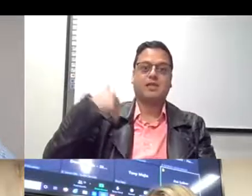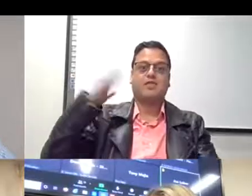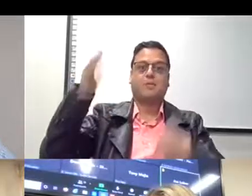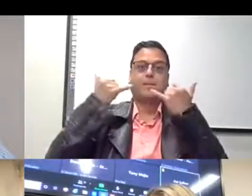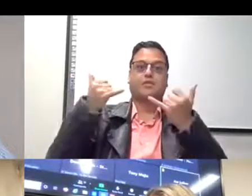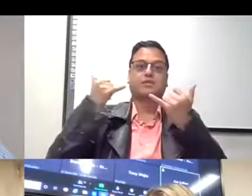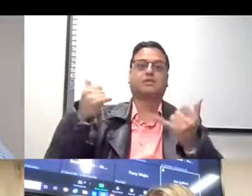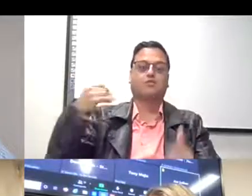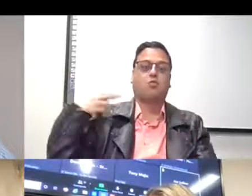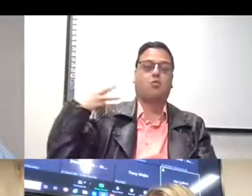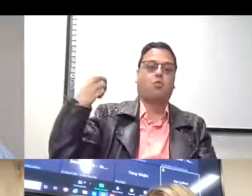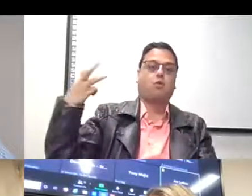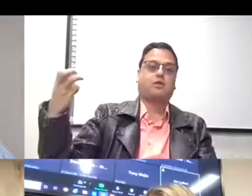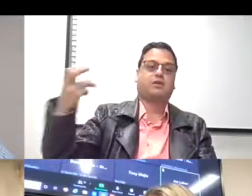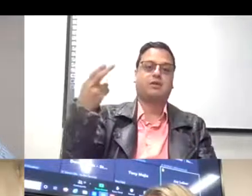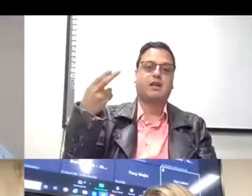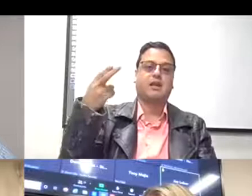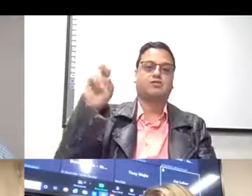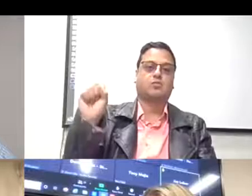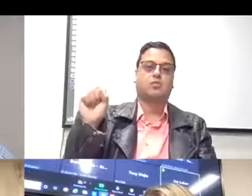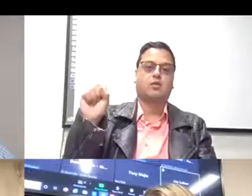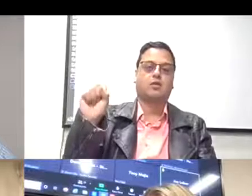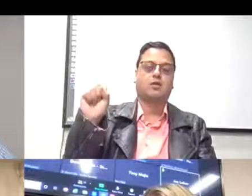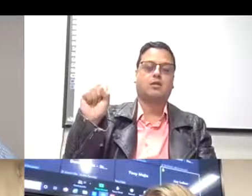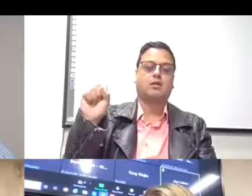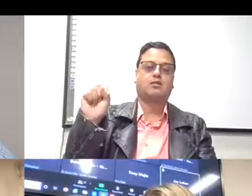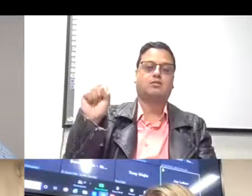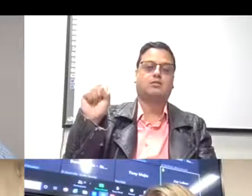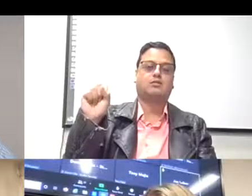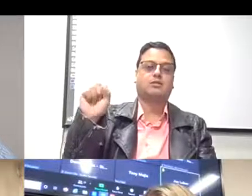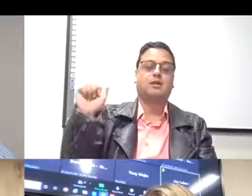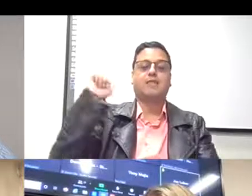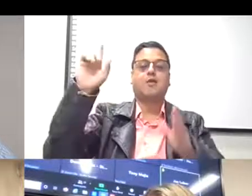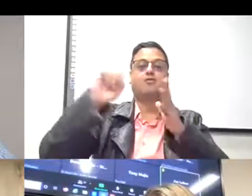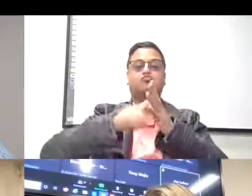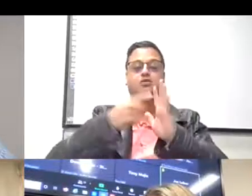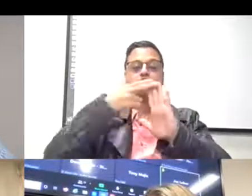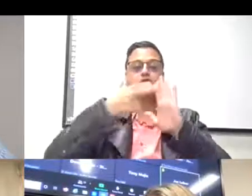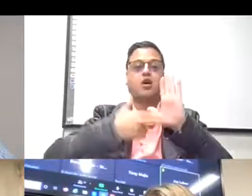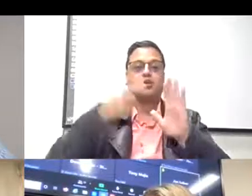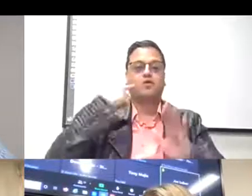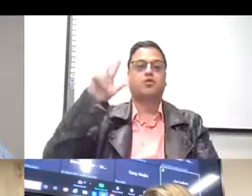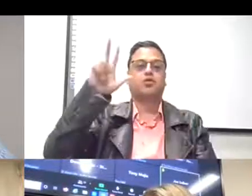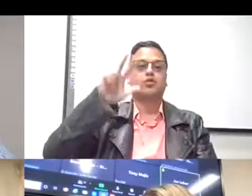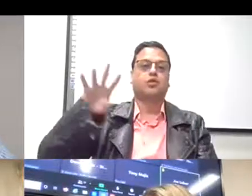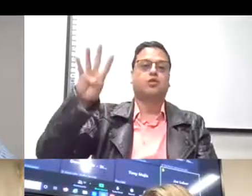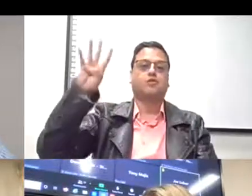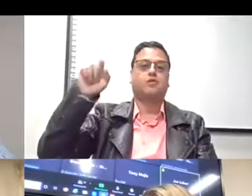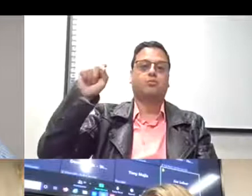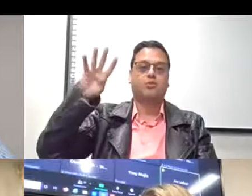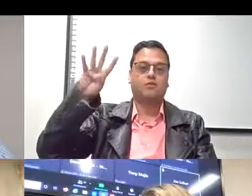Washington High School. It was originally contracted for $34.4